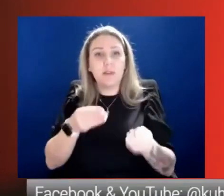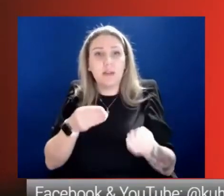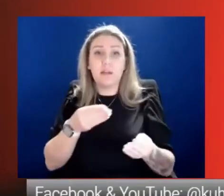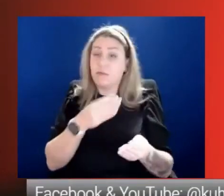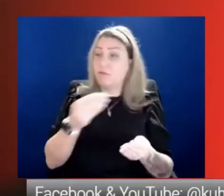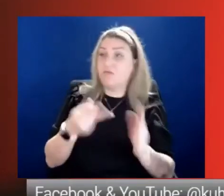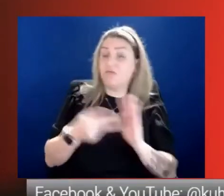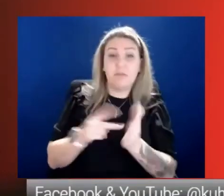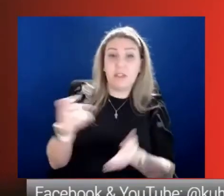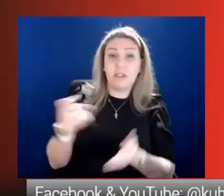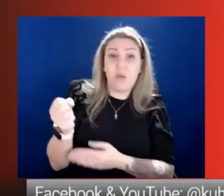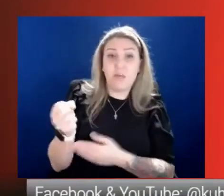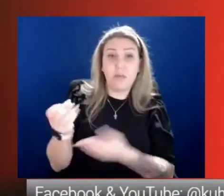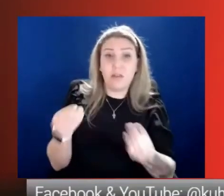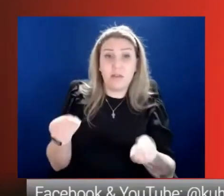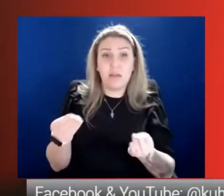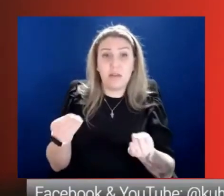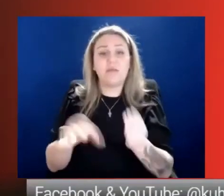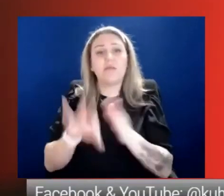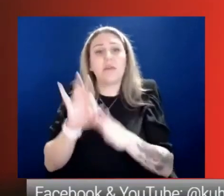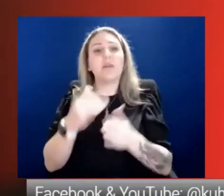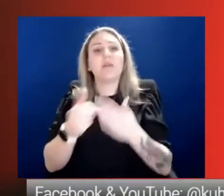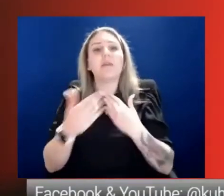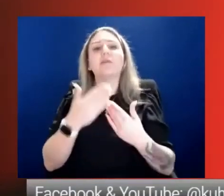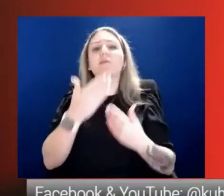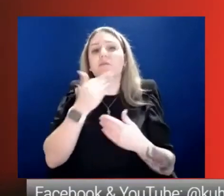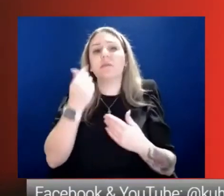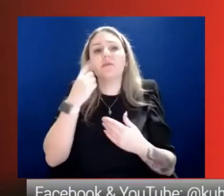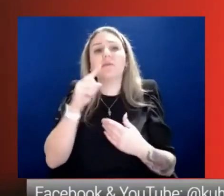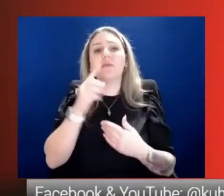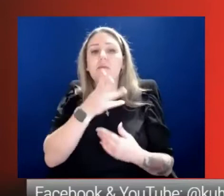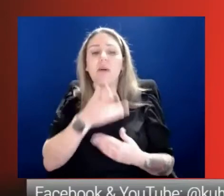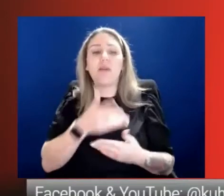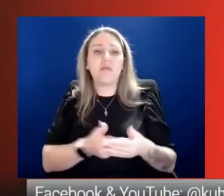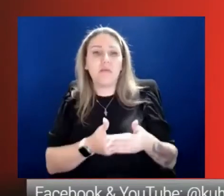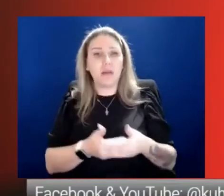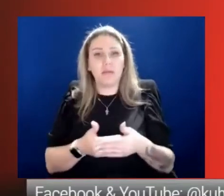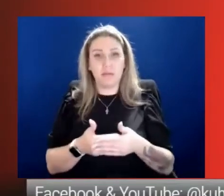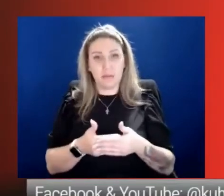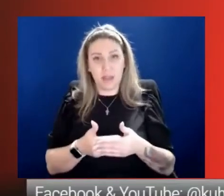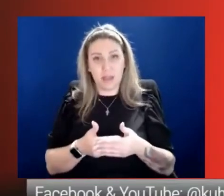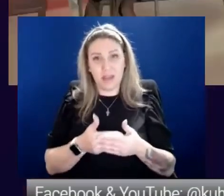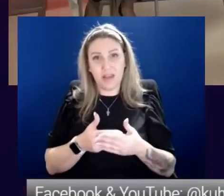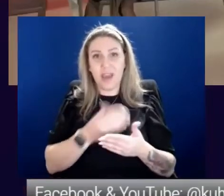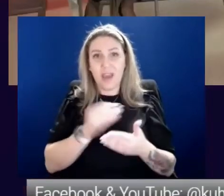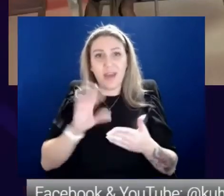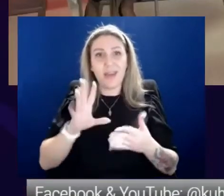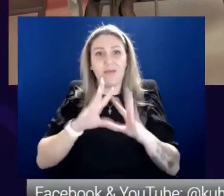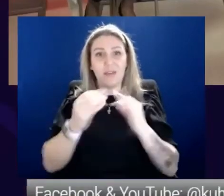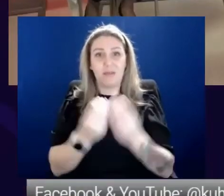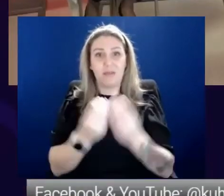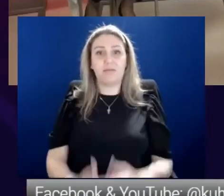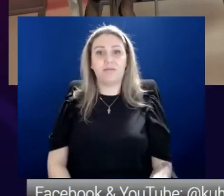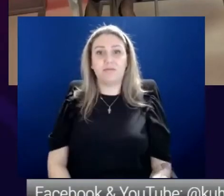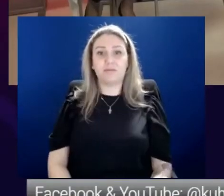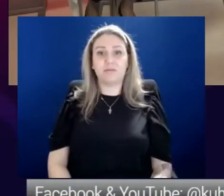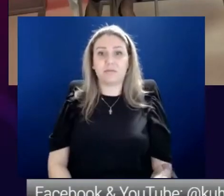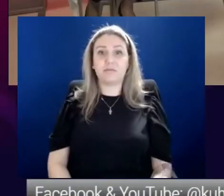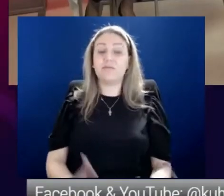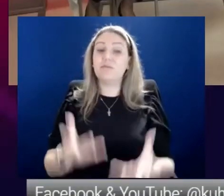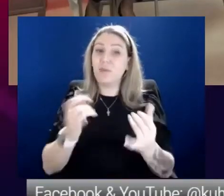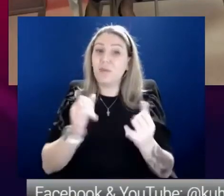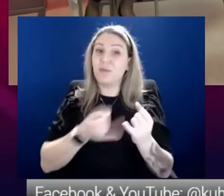and finding what is the best thing for that mother-baby couple and that family. I want to get to some final